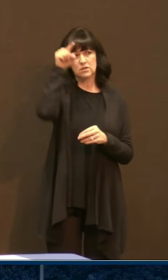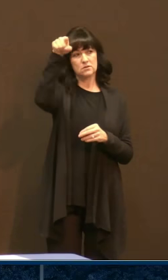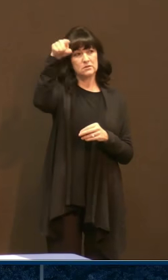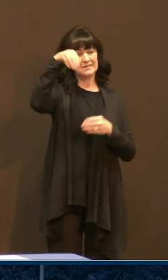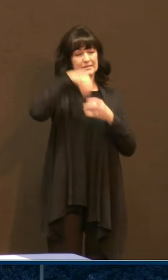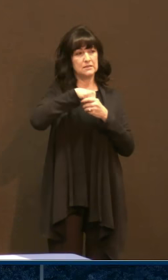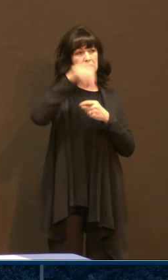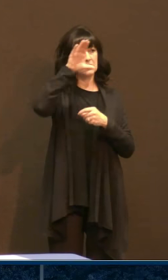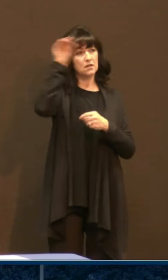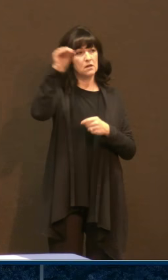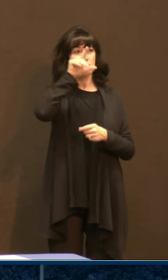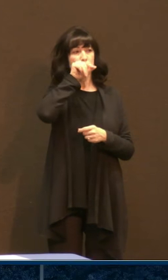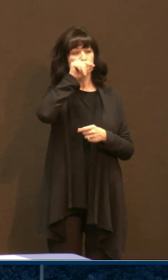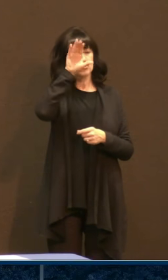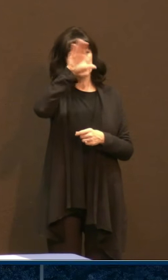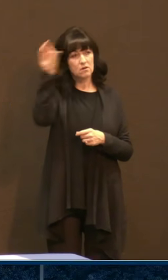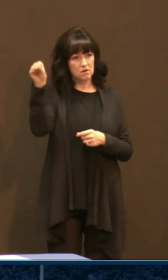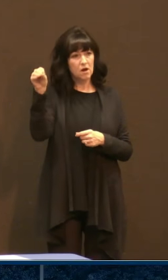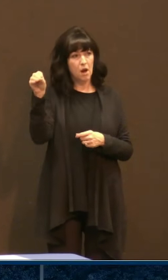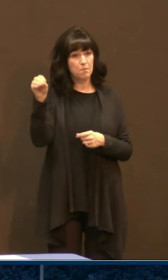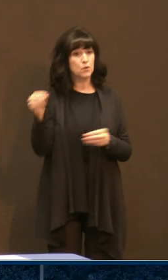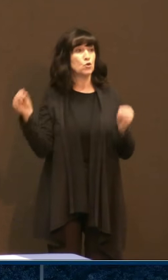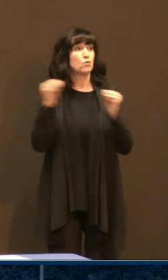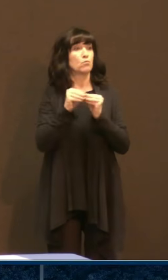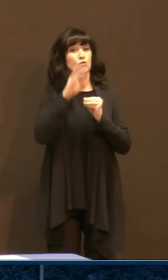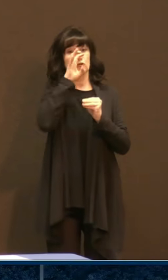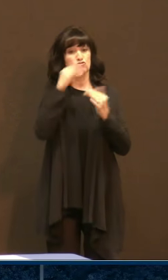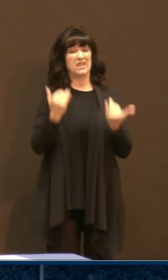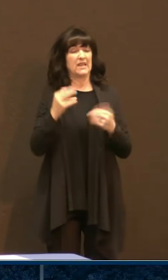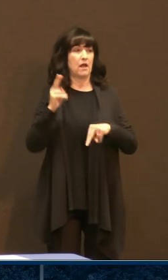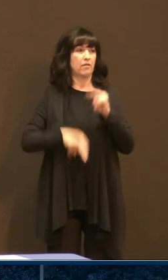more rigorously than I think in the past.